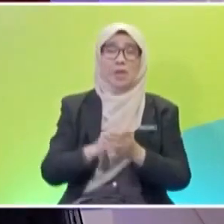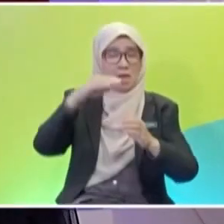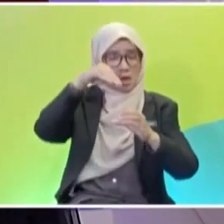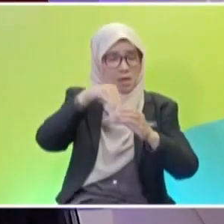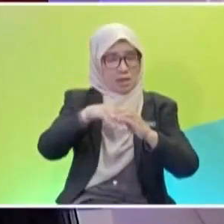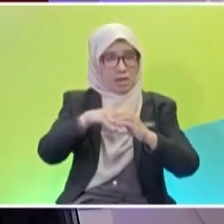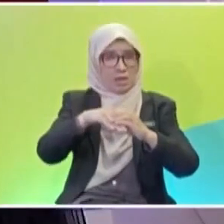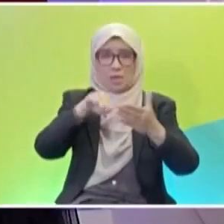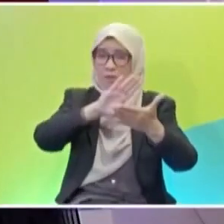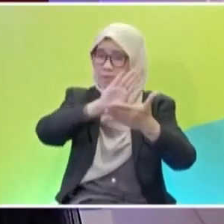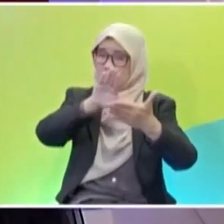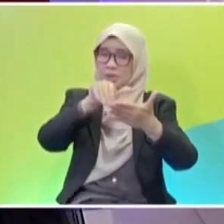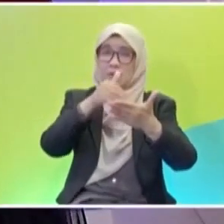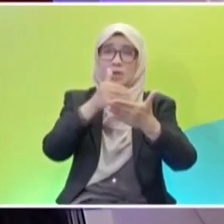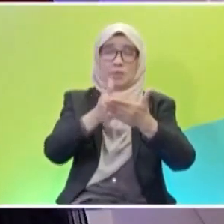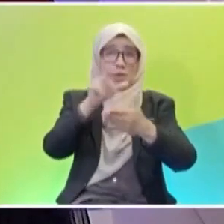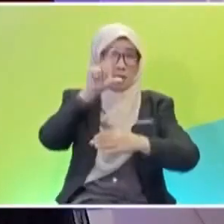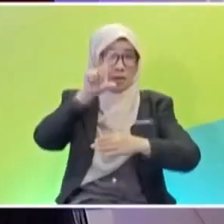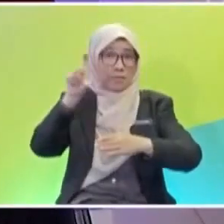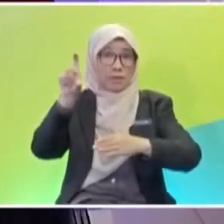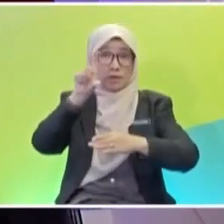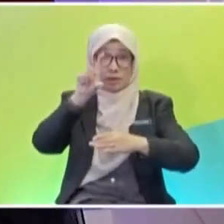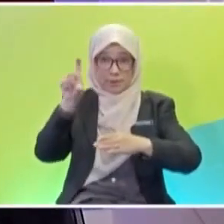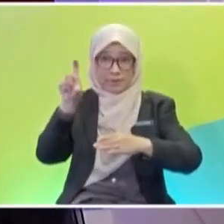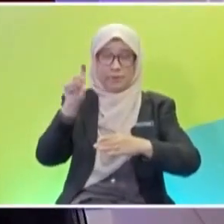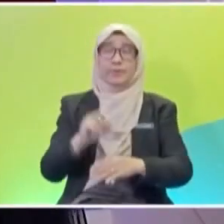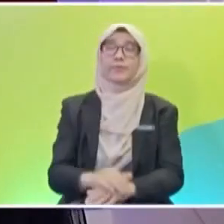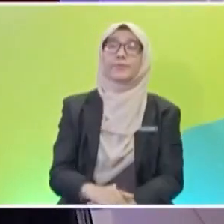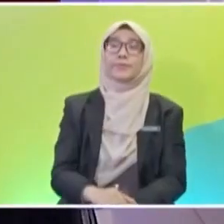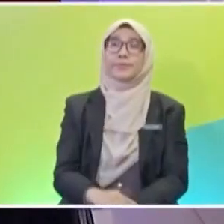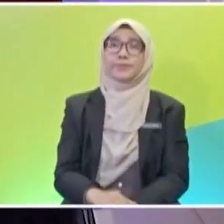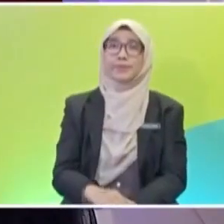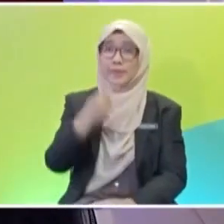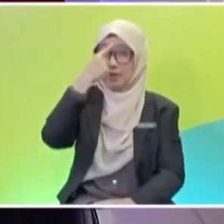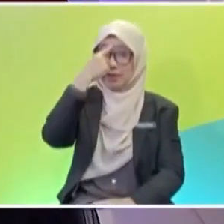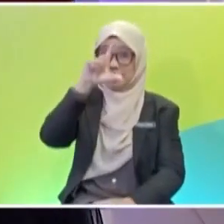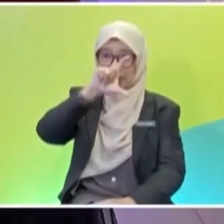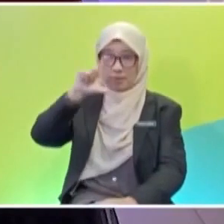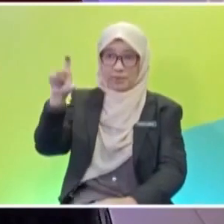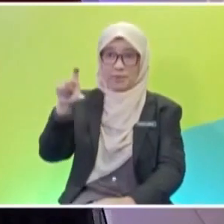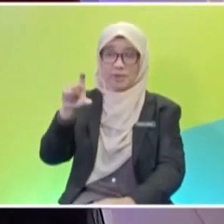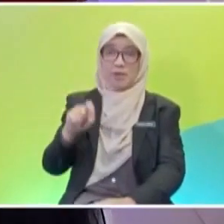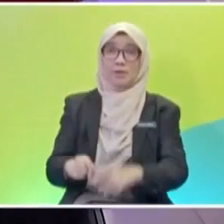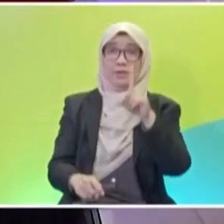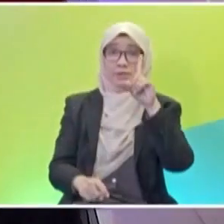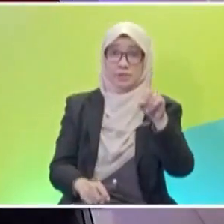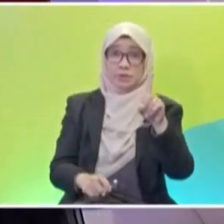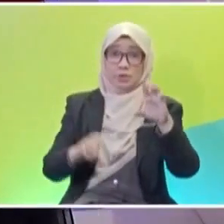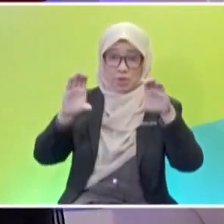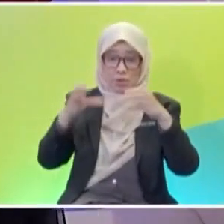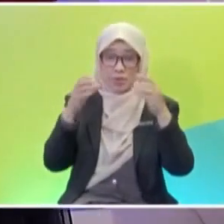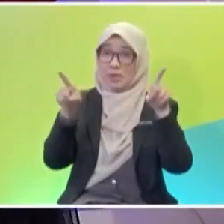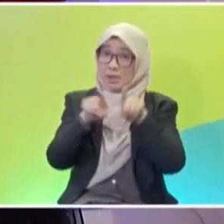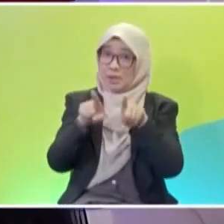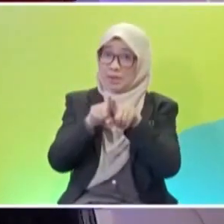not the whole text, but for each paragraph. So we're going to do the first paragraph together. Okay. All right. So mm-hmm. this is paragraph 1